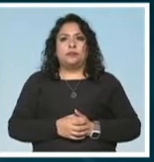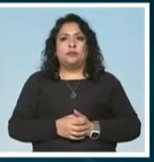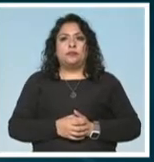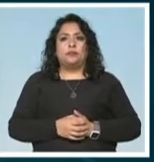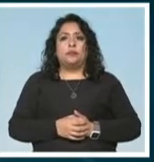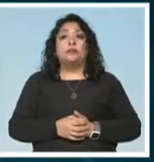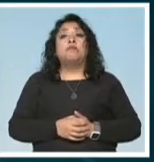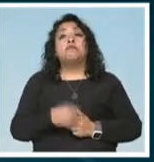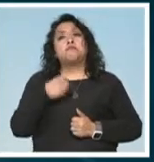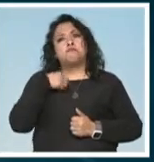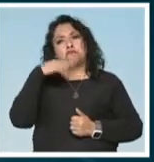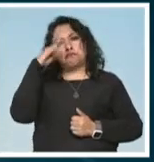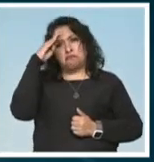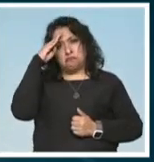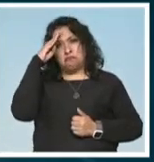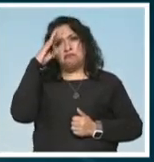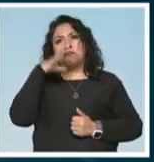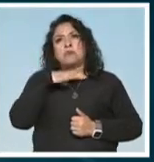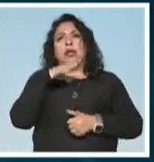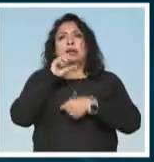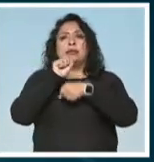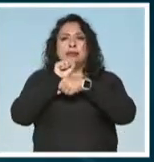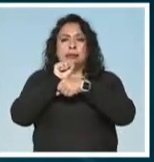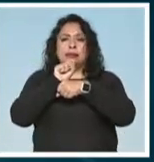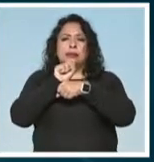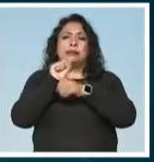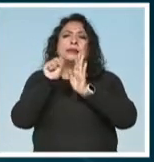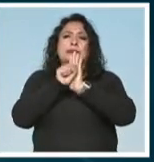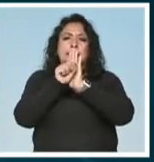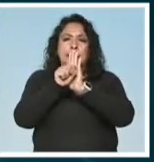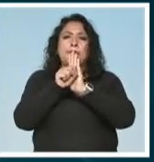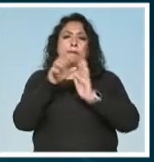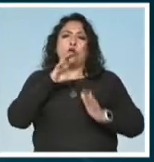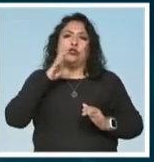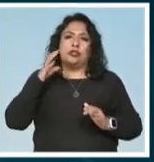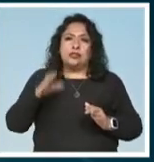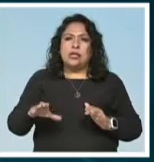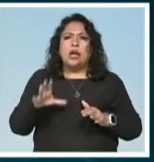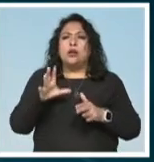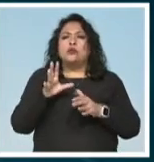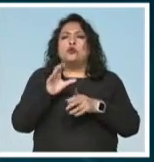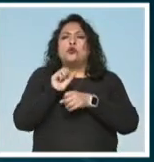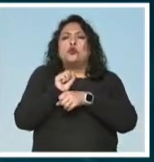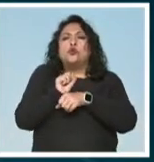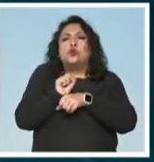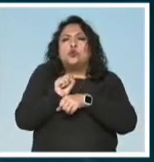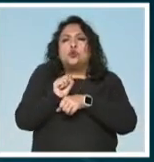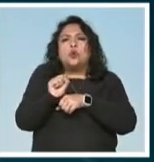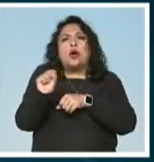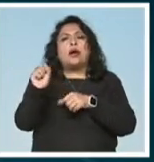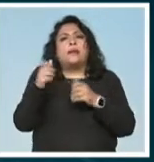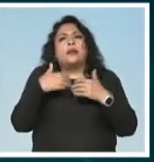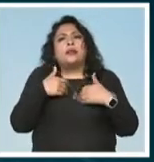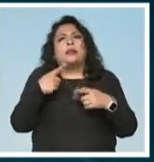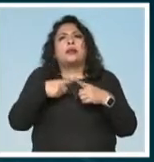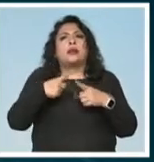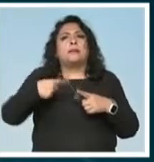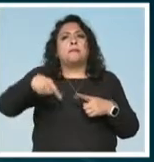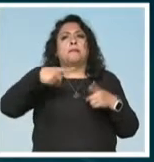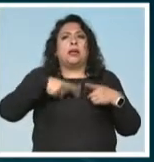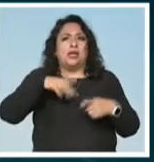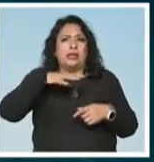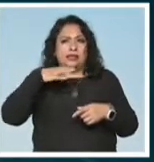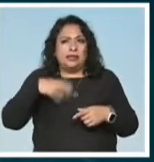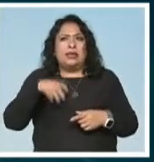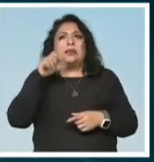I think I take Christian symbols and I interpret them in a way that will make sense for Christians, but also for